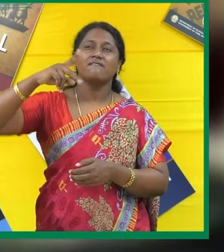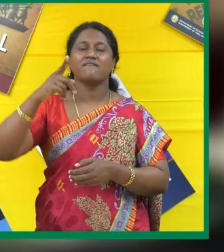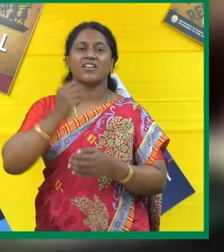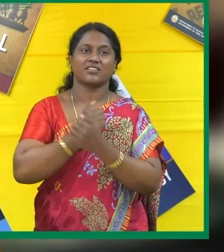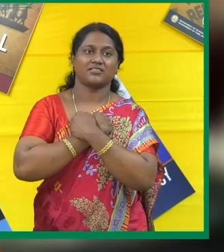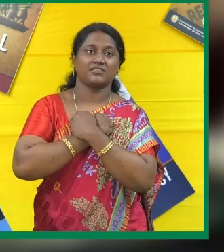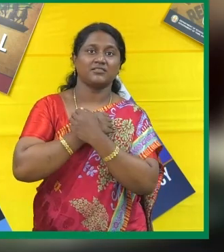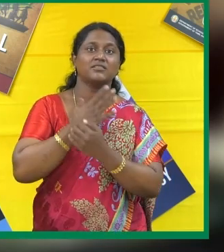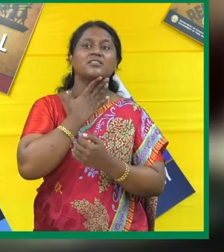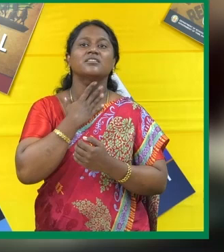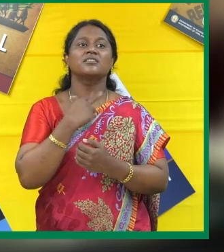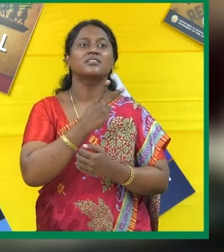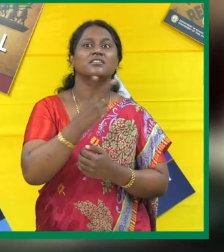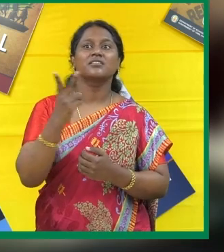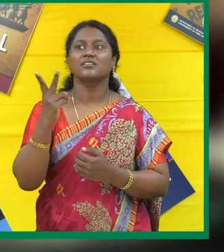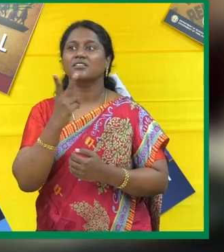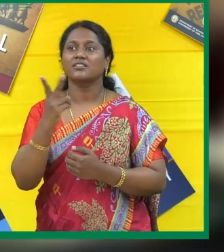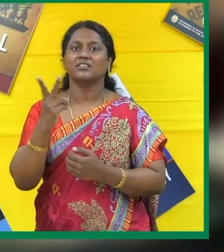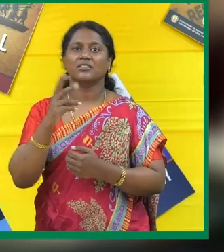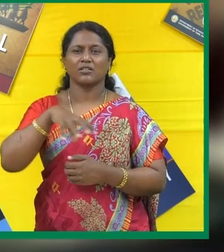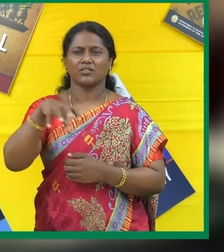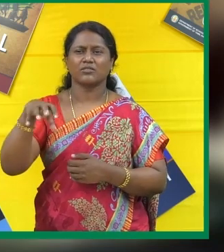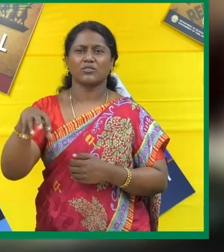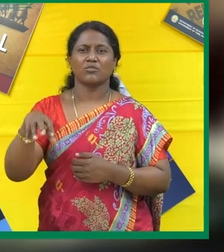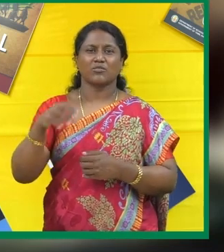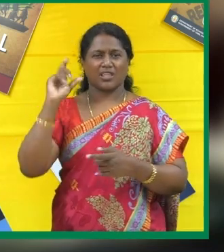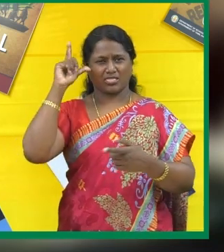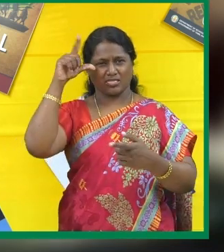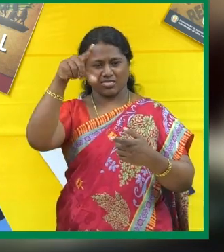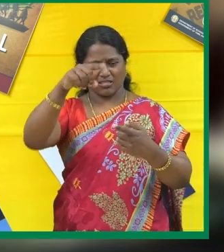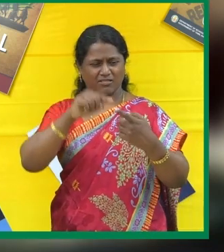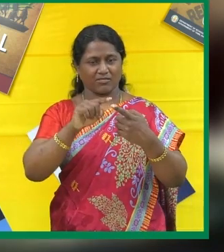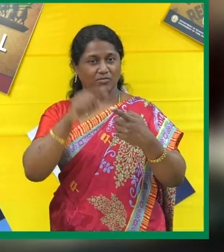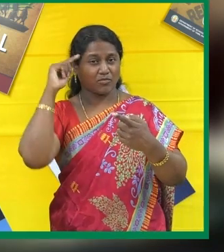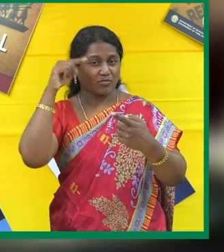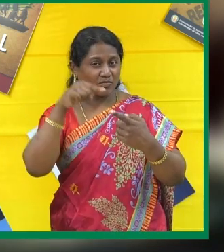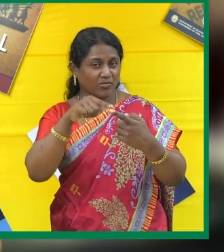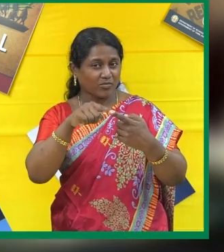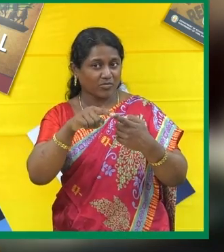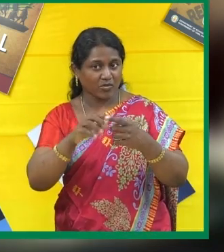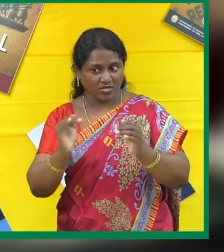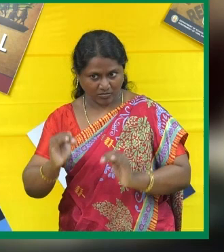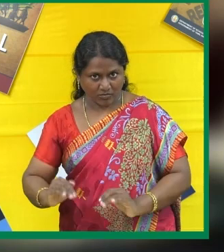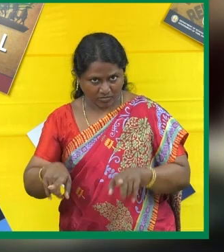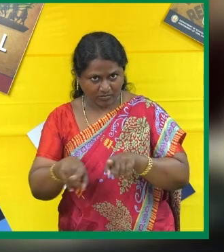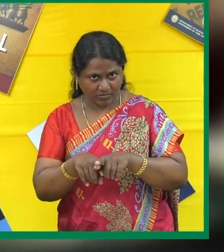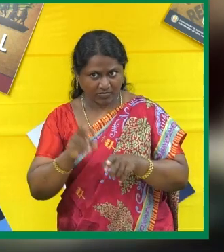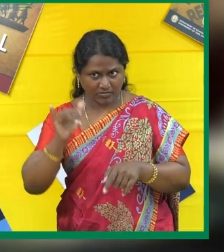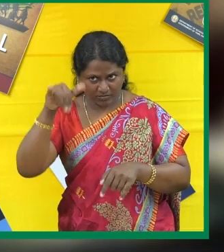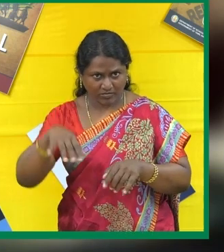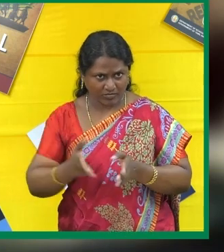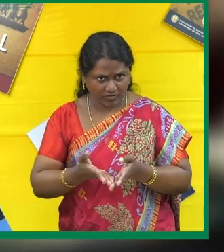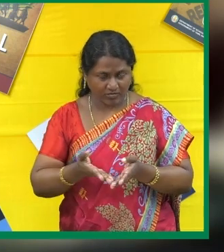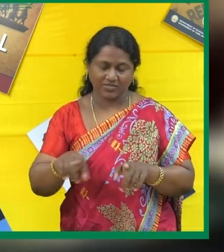something. You are seeking for something. But that is some variation, but it is still in your life, from the childhood to the old